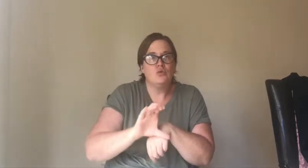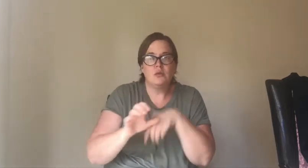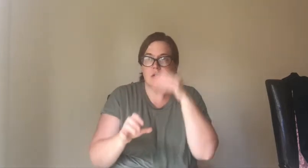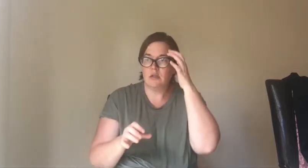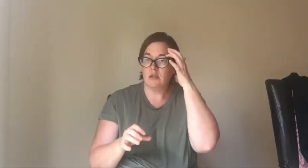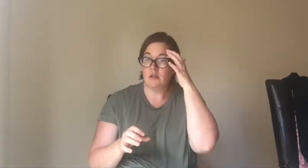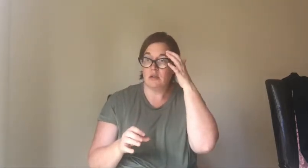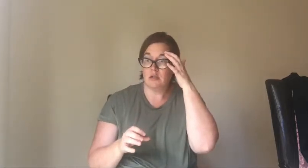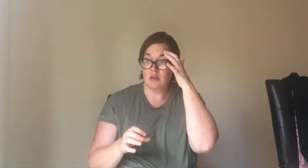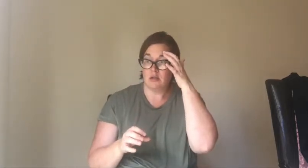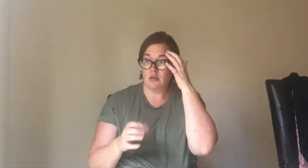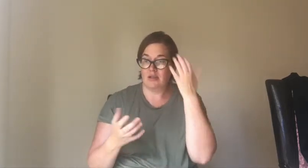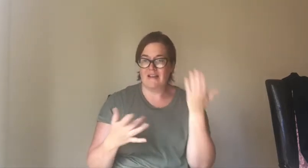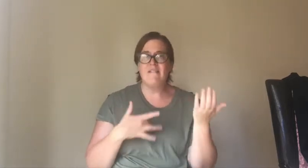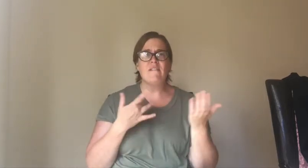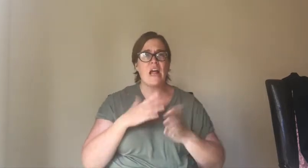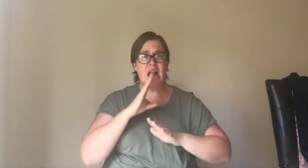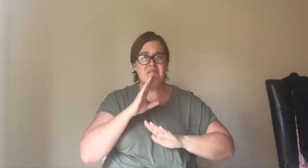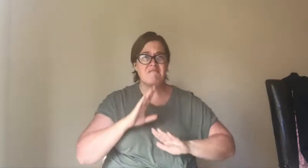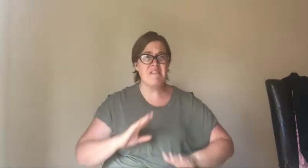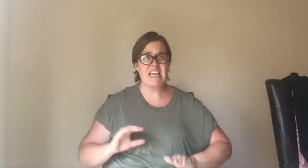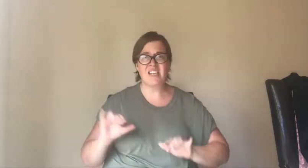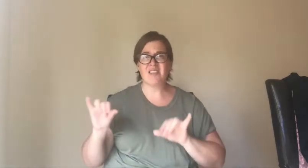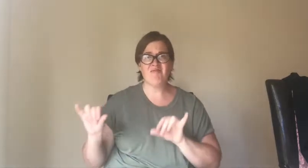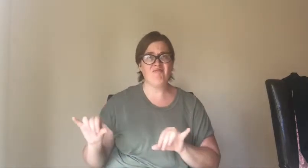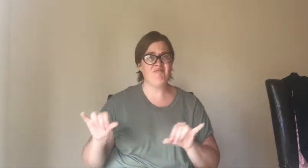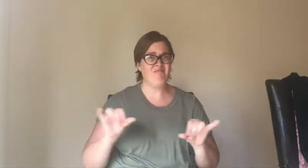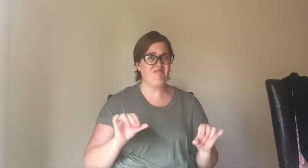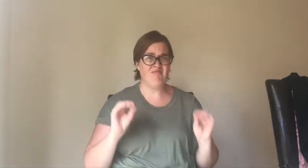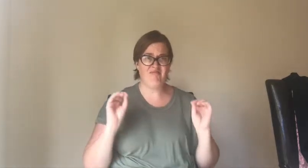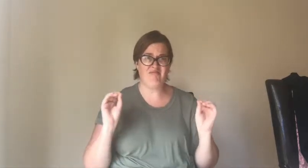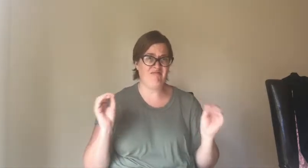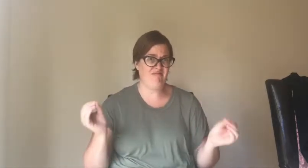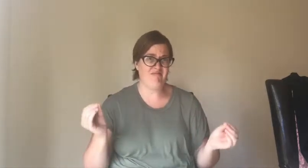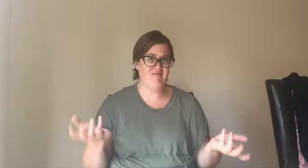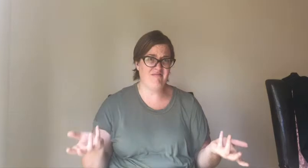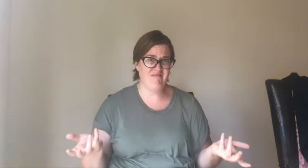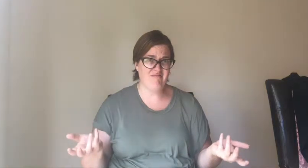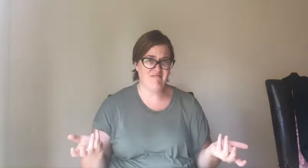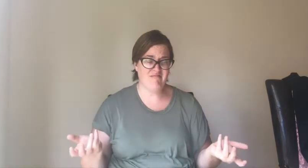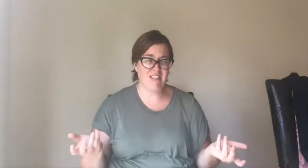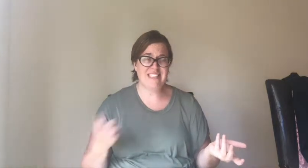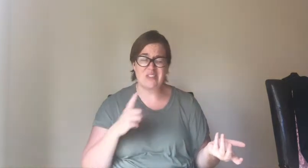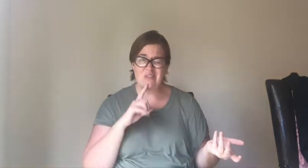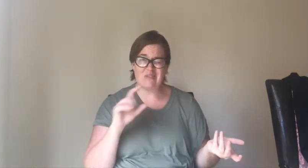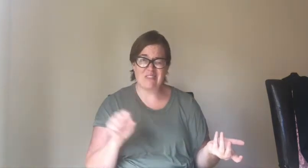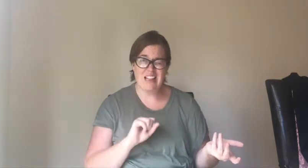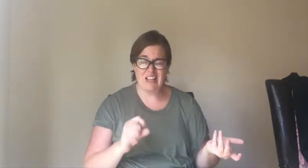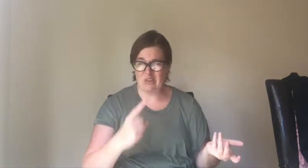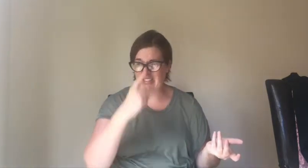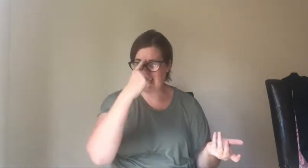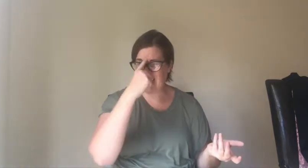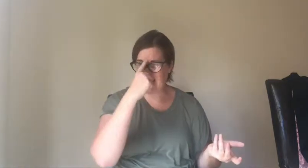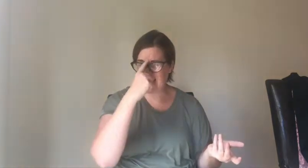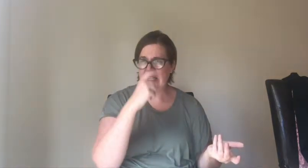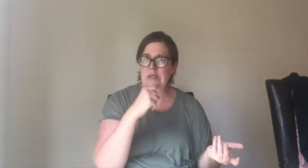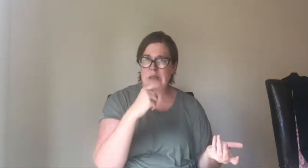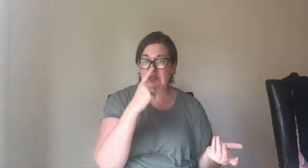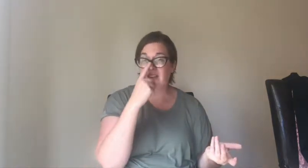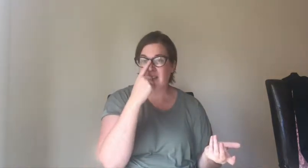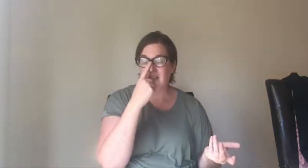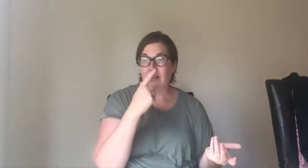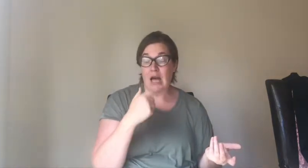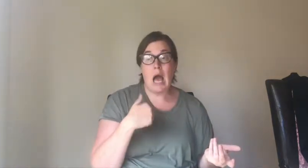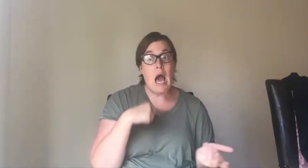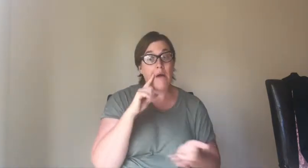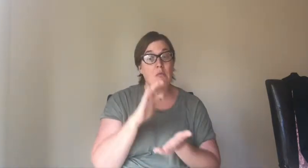Statistics tell us that Christians and people who go to church live basically no better quality of life than everybody else. The